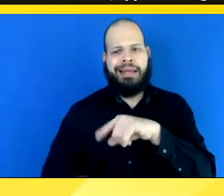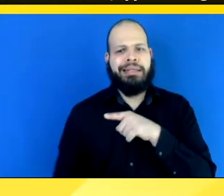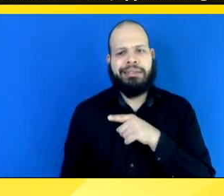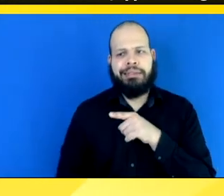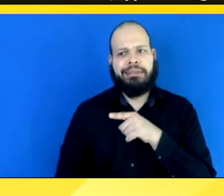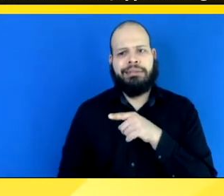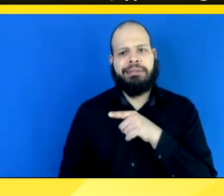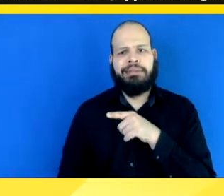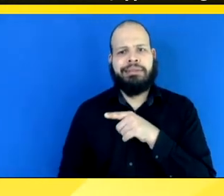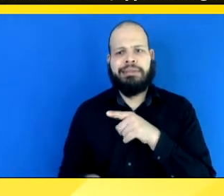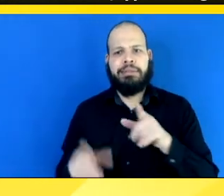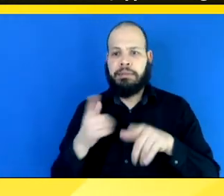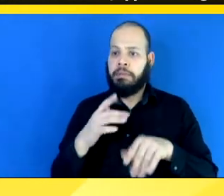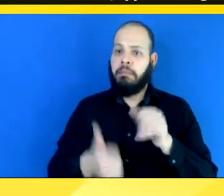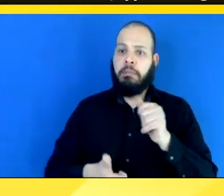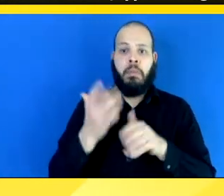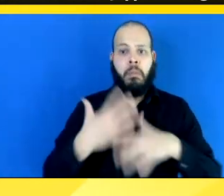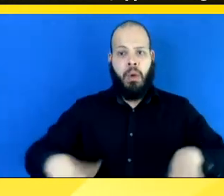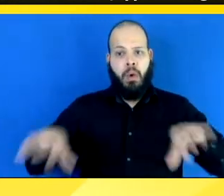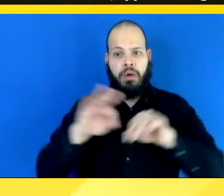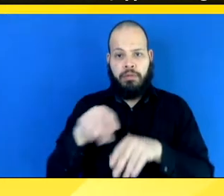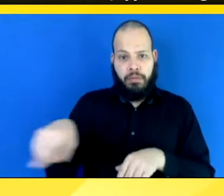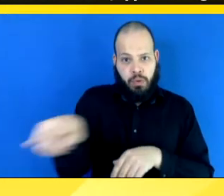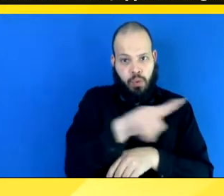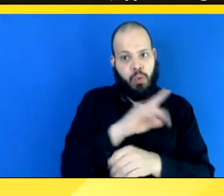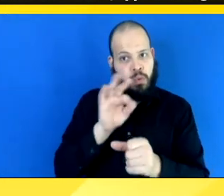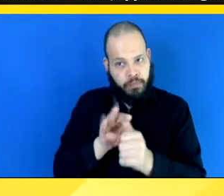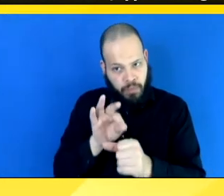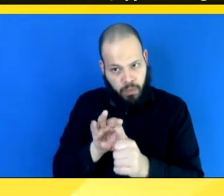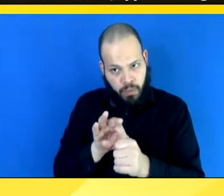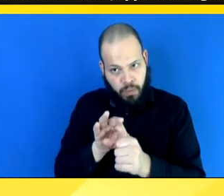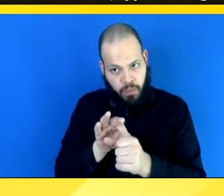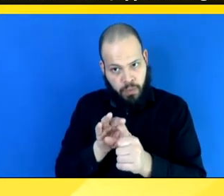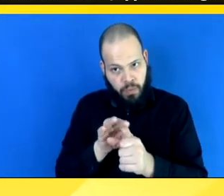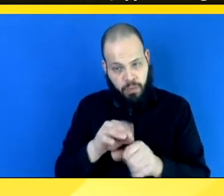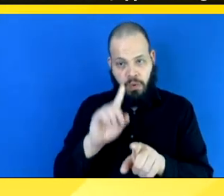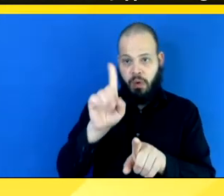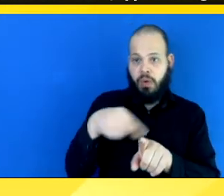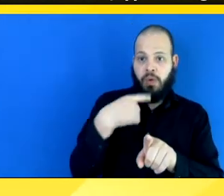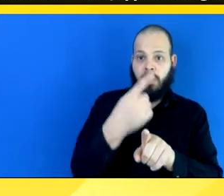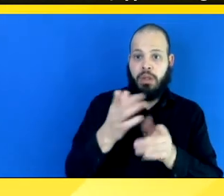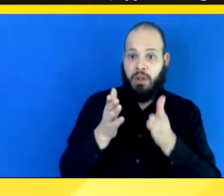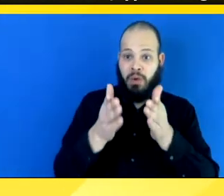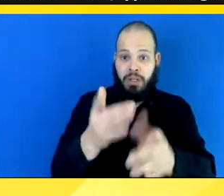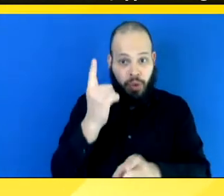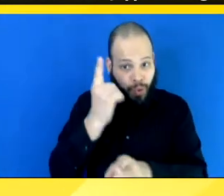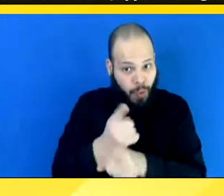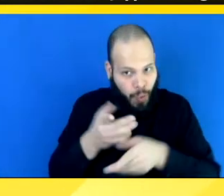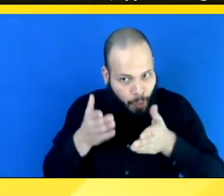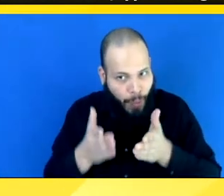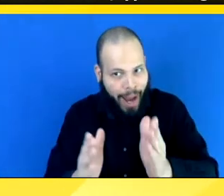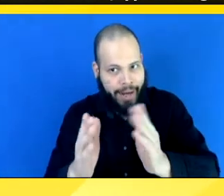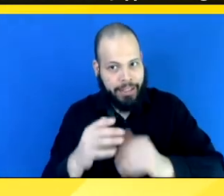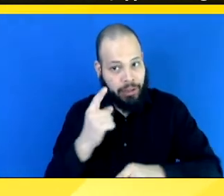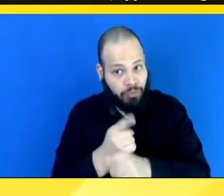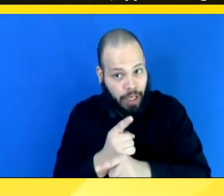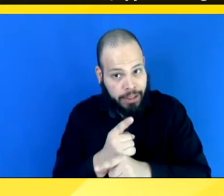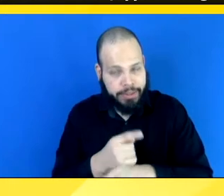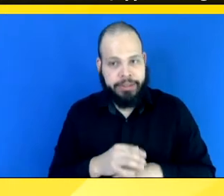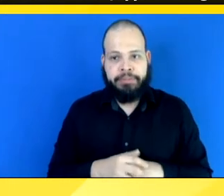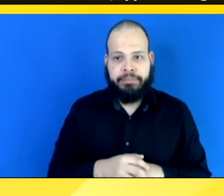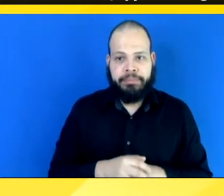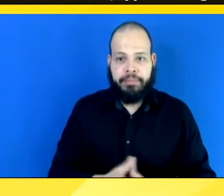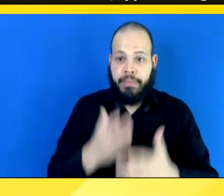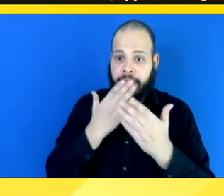It's the only way, right? And I want to thank the Retail, Wholesale, and Department